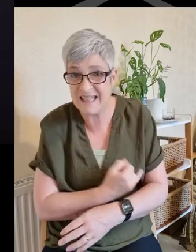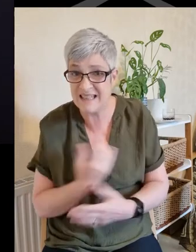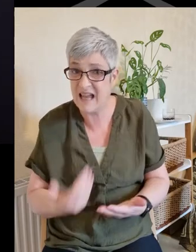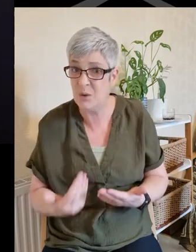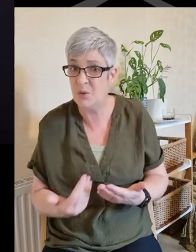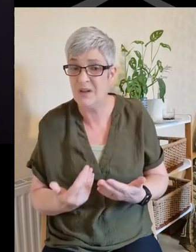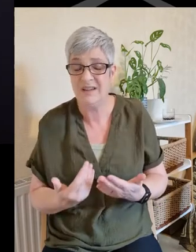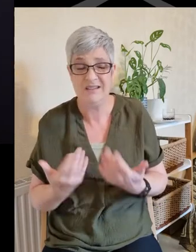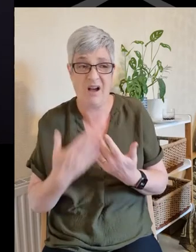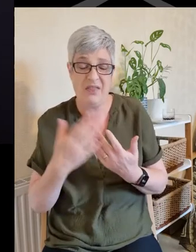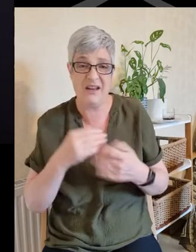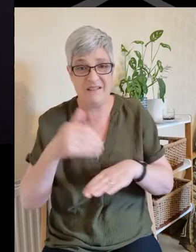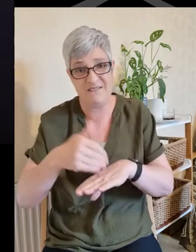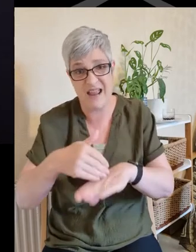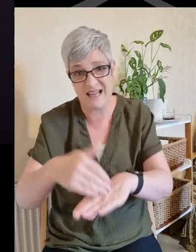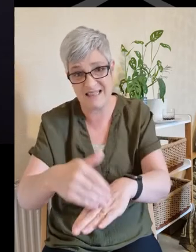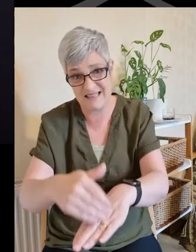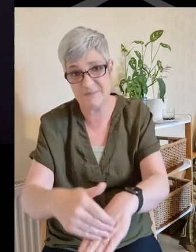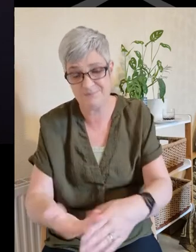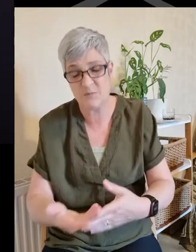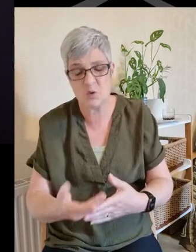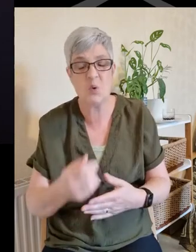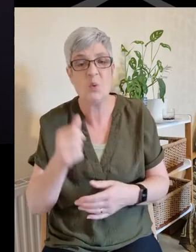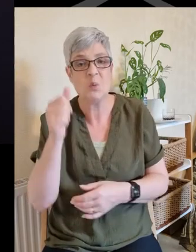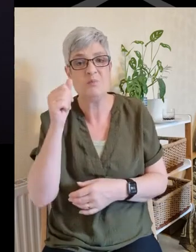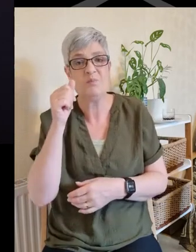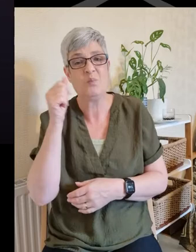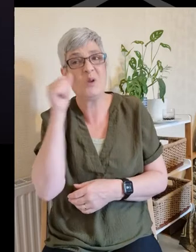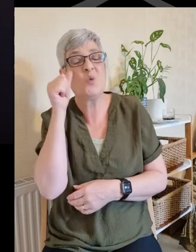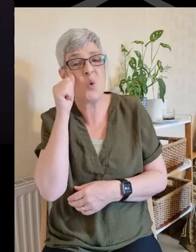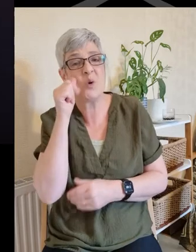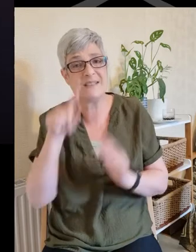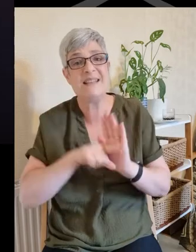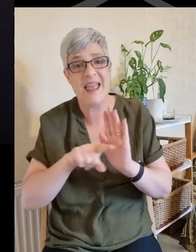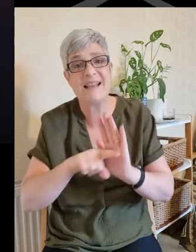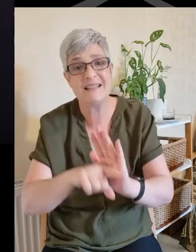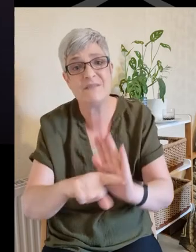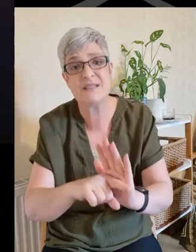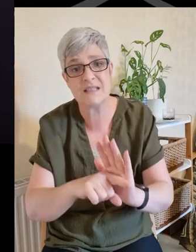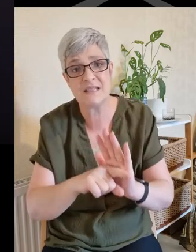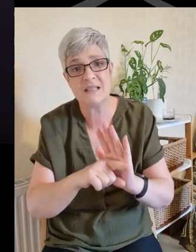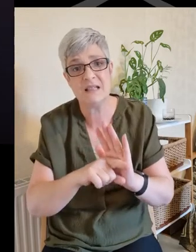knock-on effects. And we see that there's drawbacks even when progress is welcome.